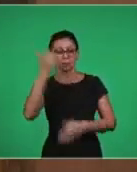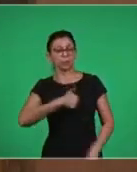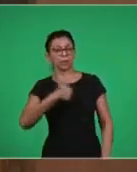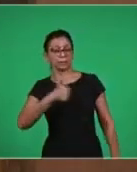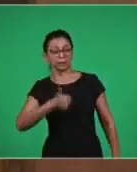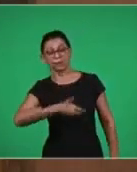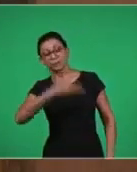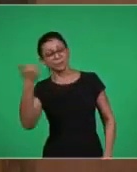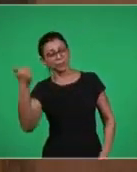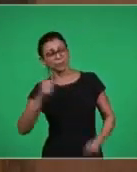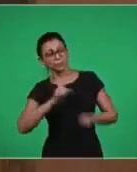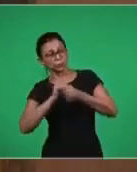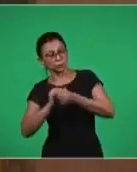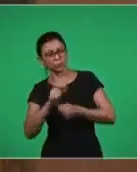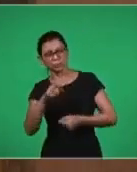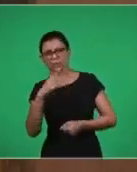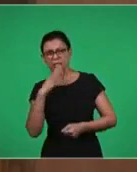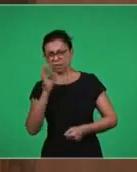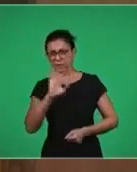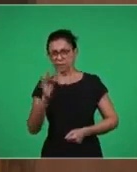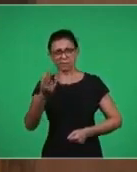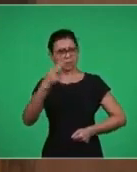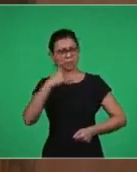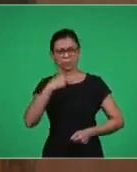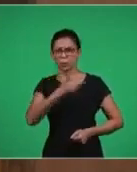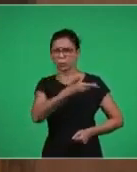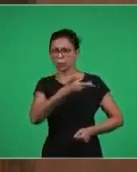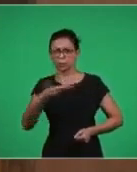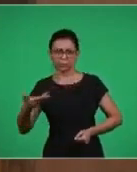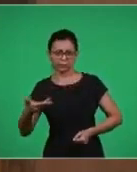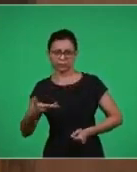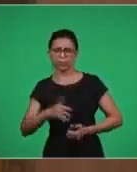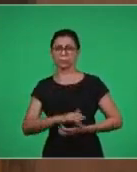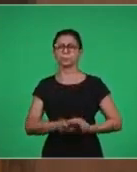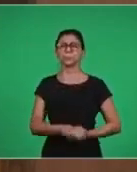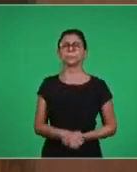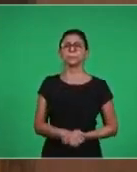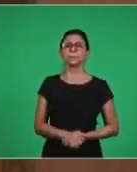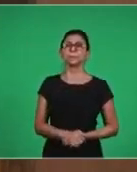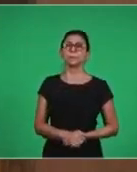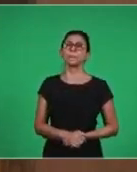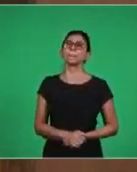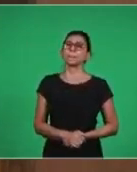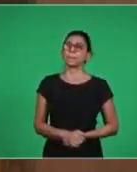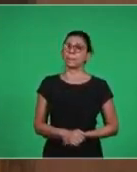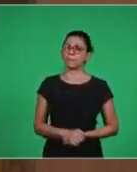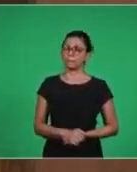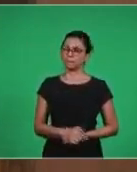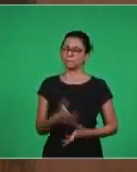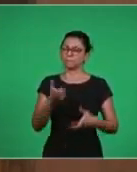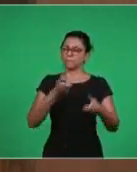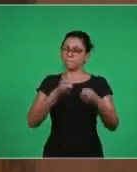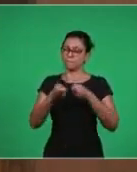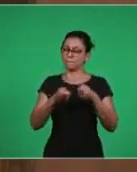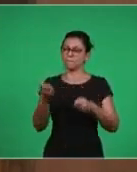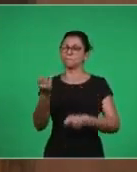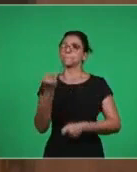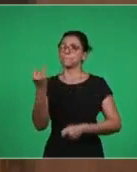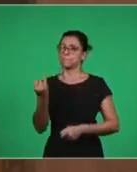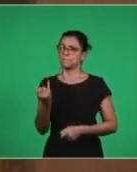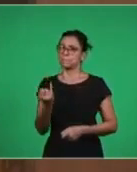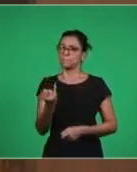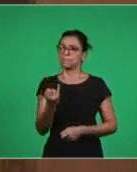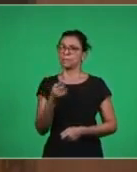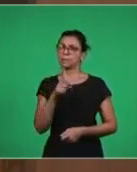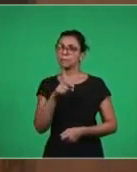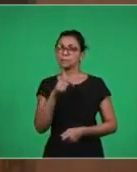a guest and someone that they never saw and give a ride to them, you're not supposed to do this. The government is important.